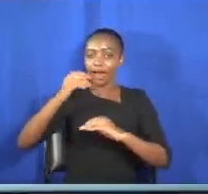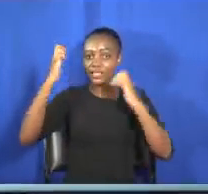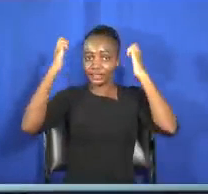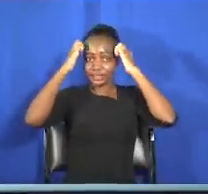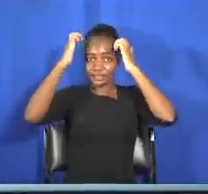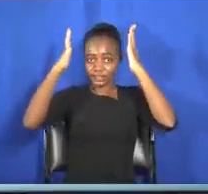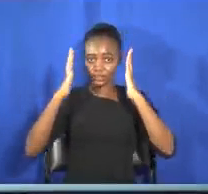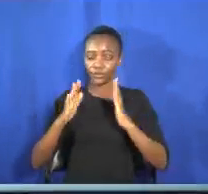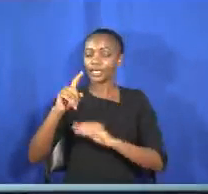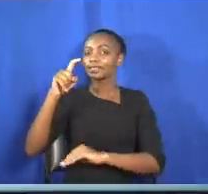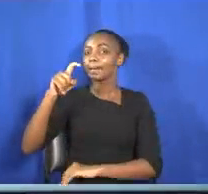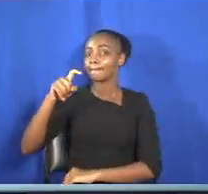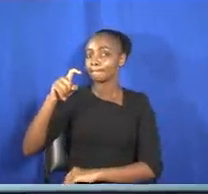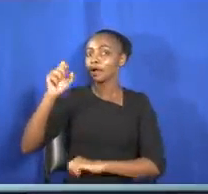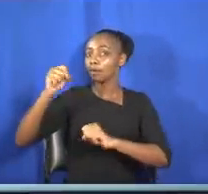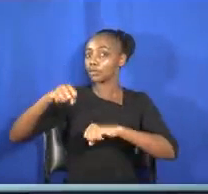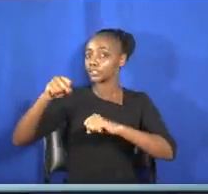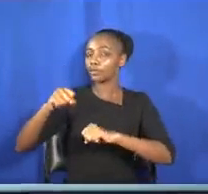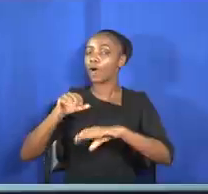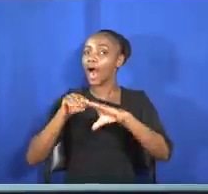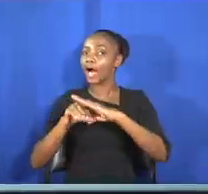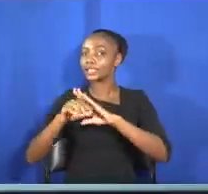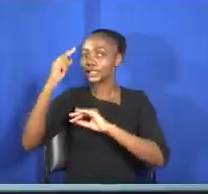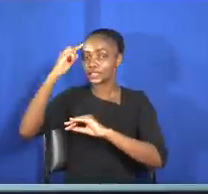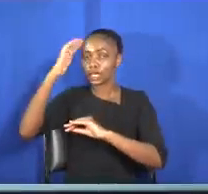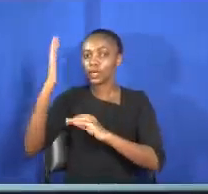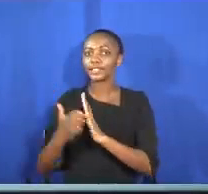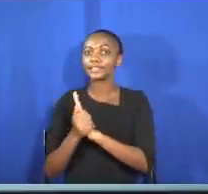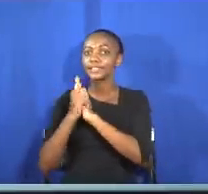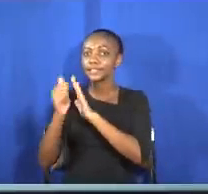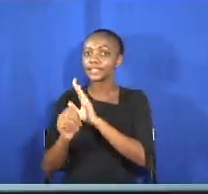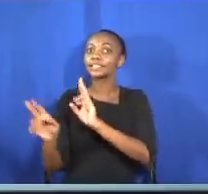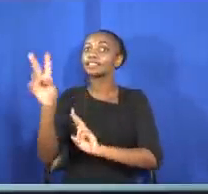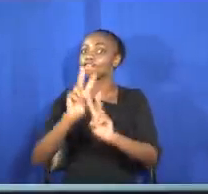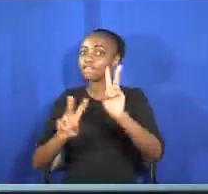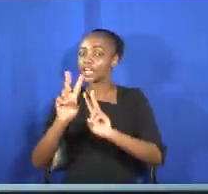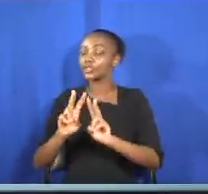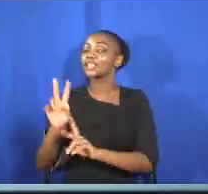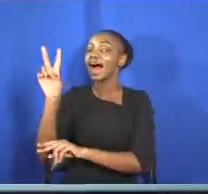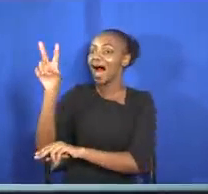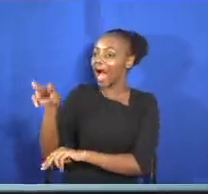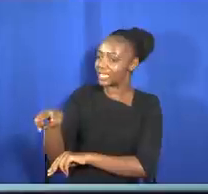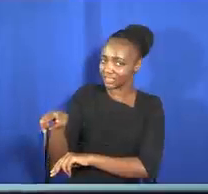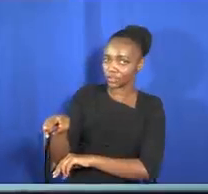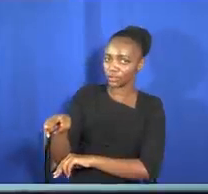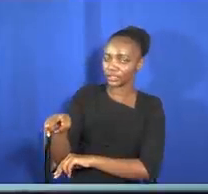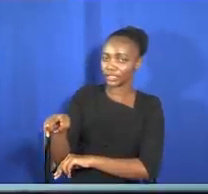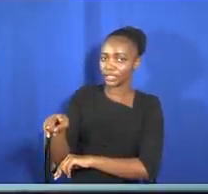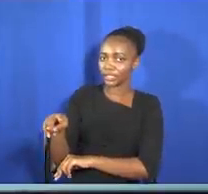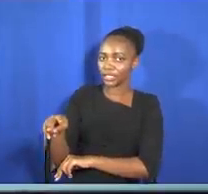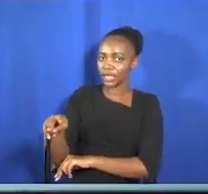are able to acquire knowledge, skills, values,